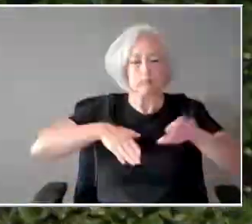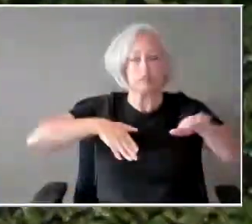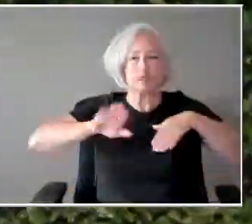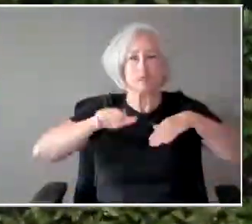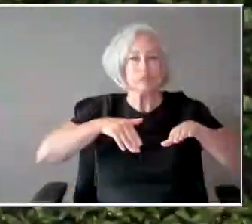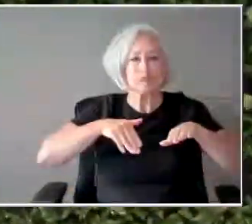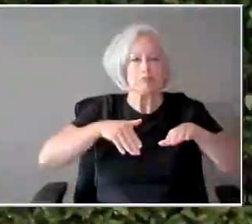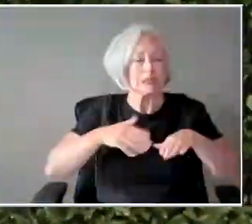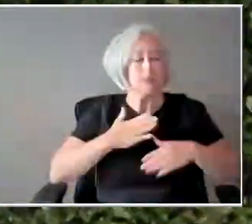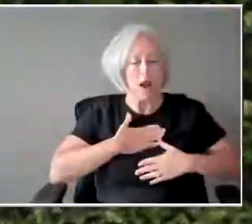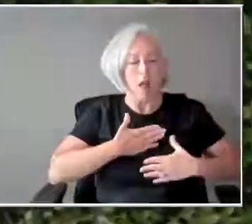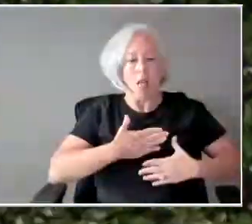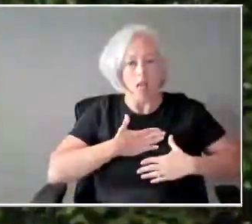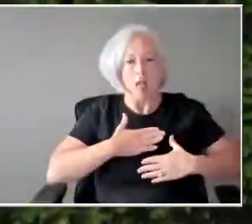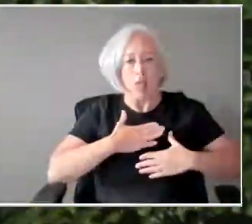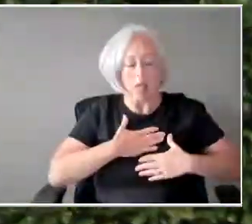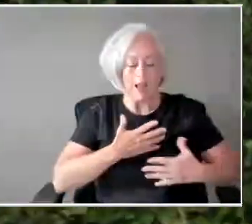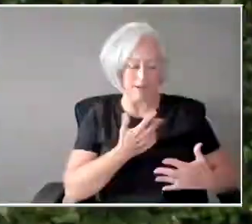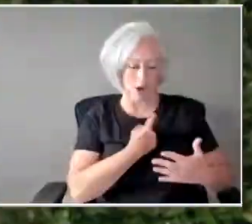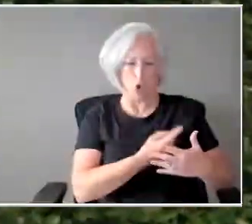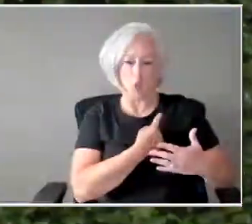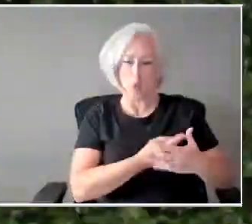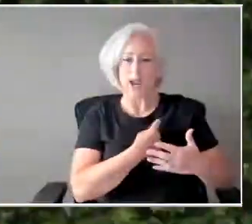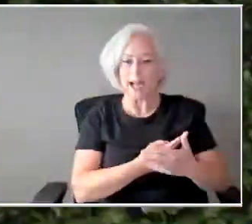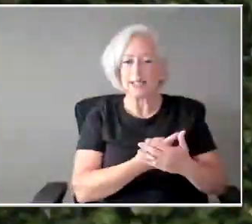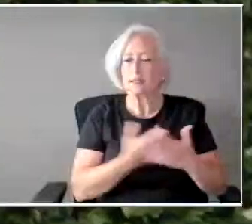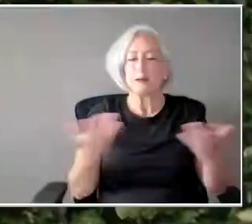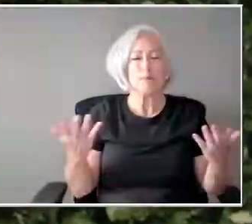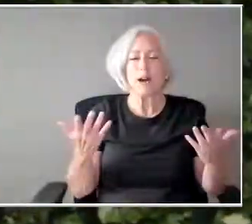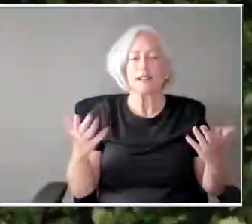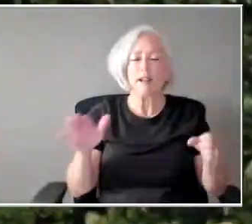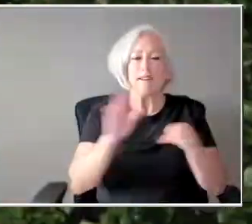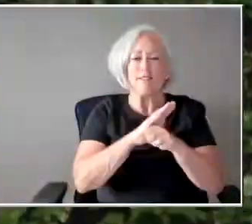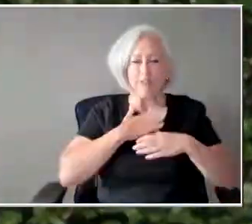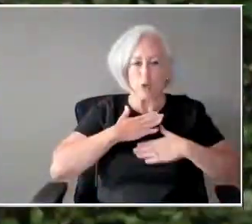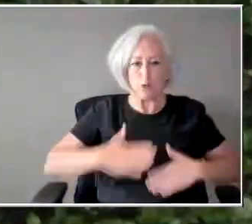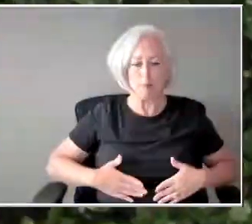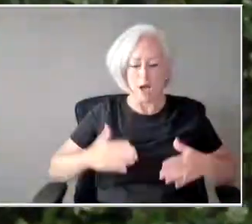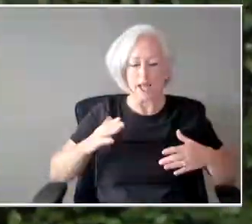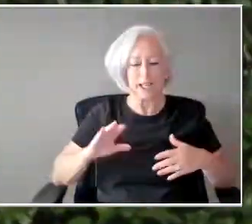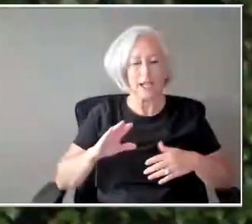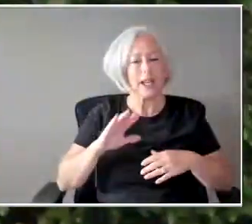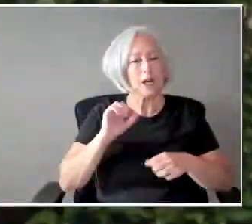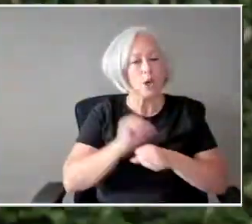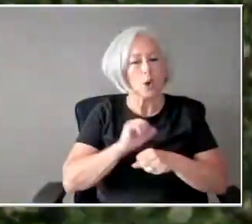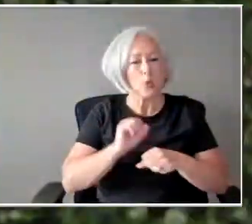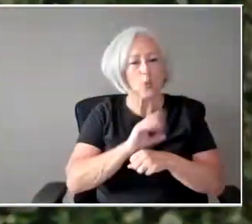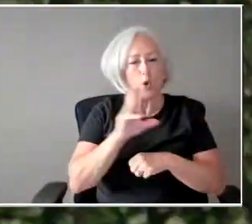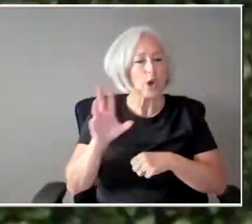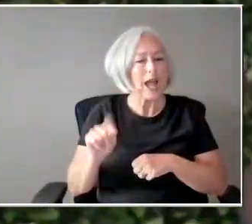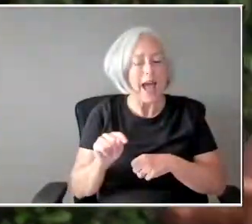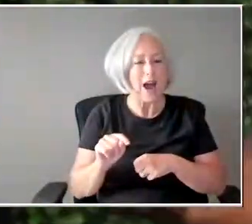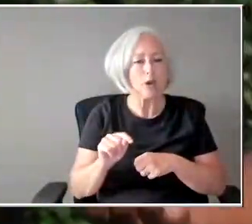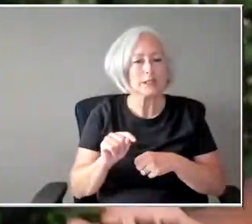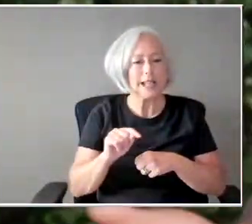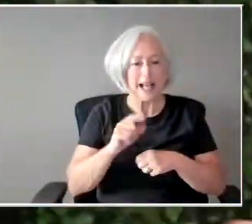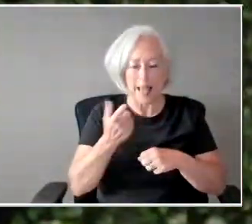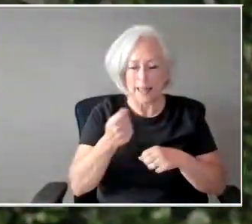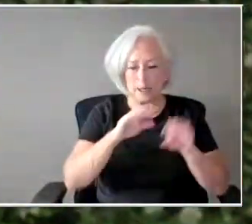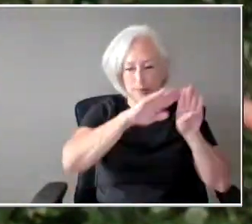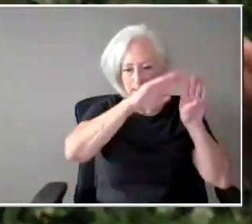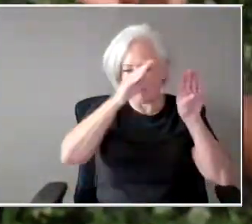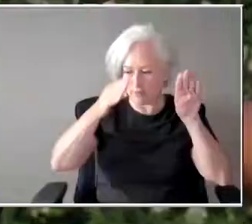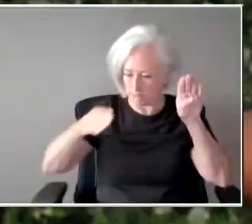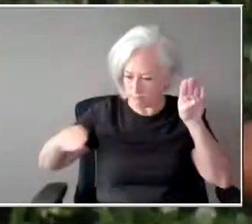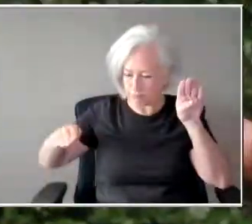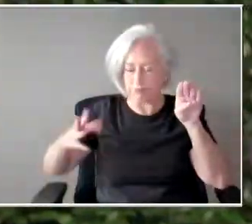the whole body workout feel when you talk about putting even just a slight incline into your workout? So, like you